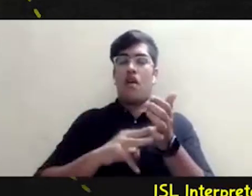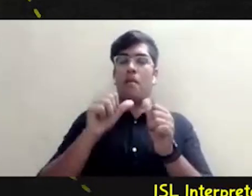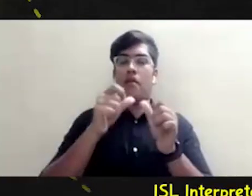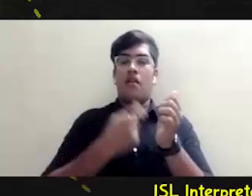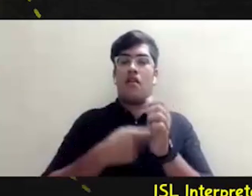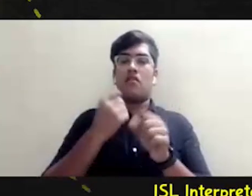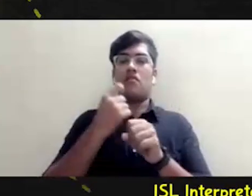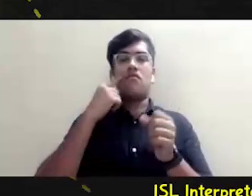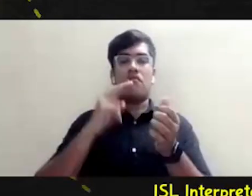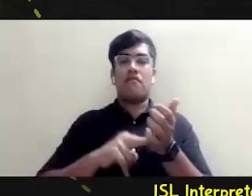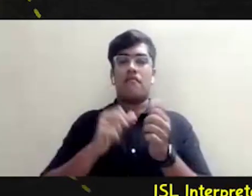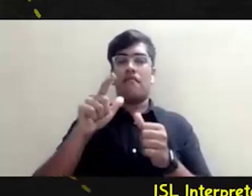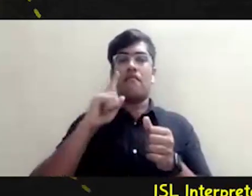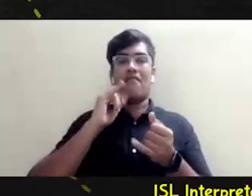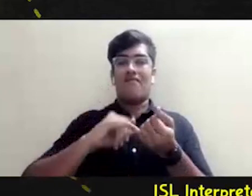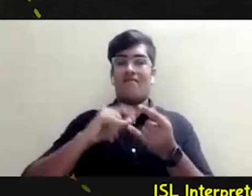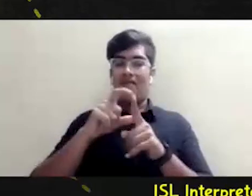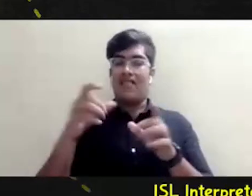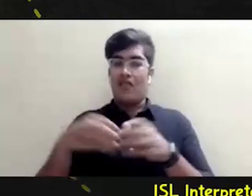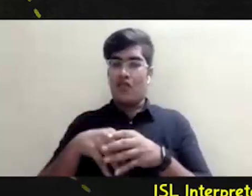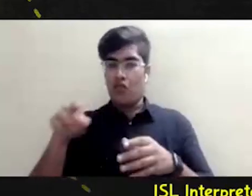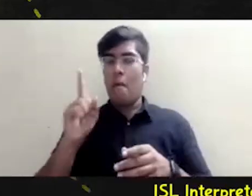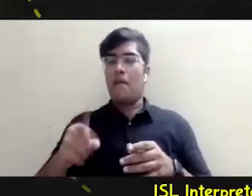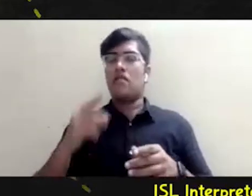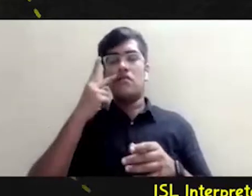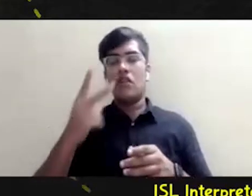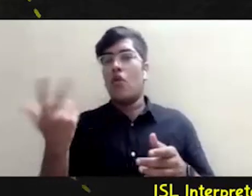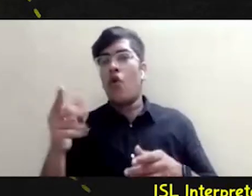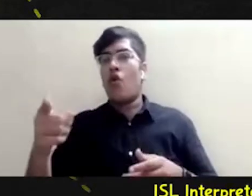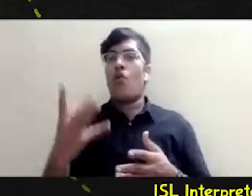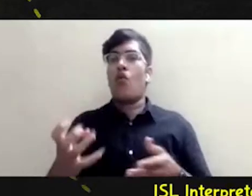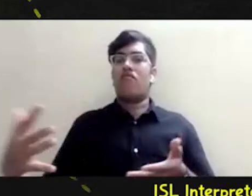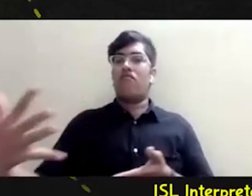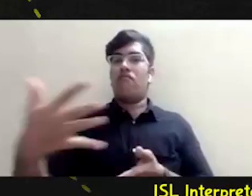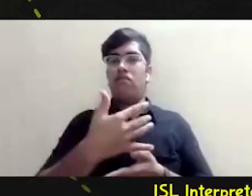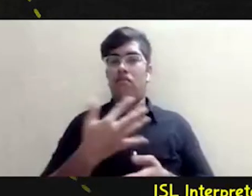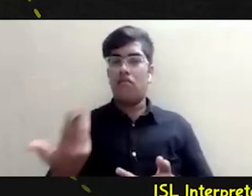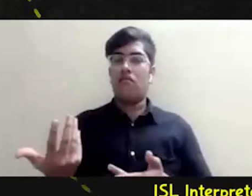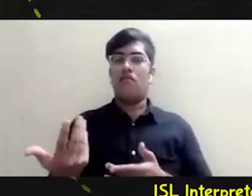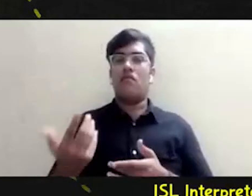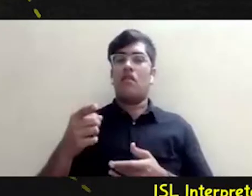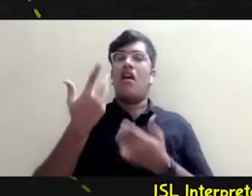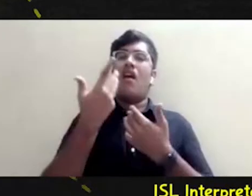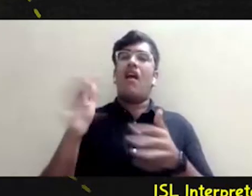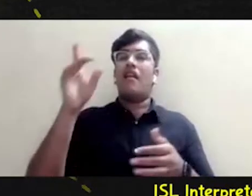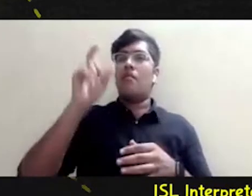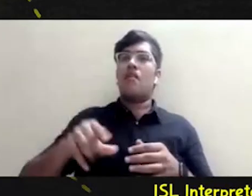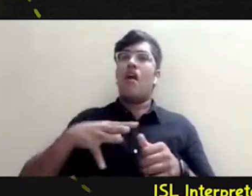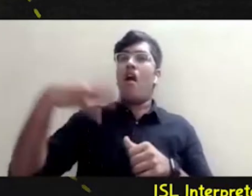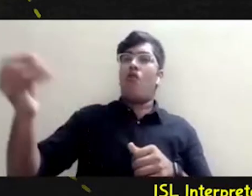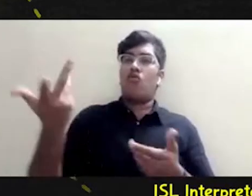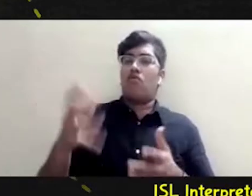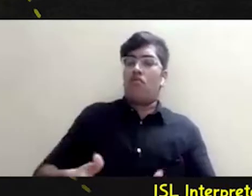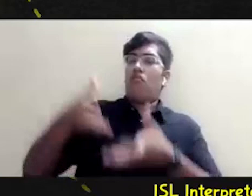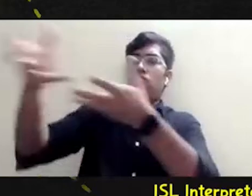them to understand what they would like to collect from the community, and do not bring anybody else from outside and throw on them, like what I call it,